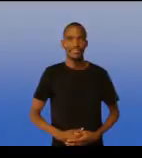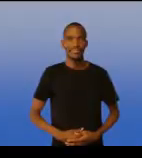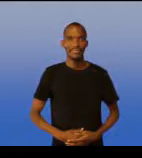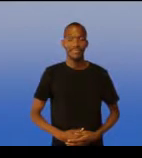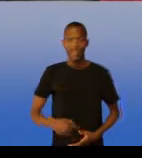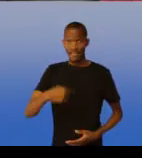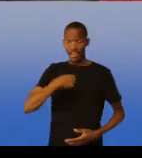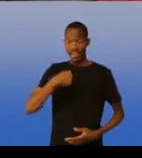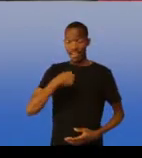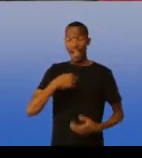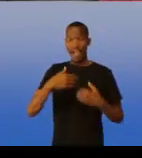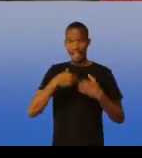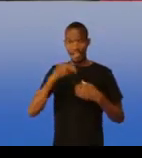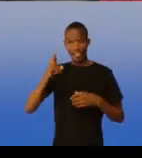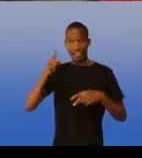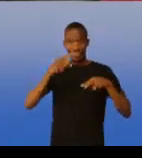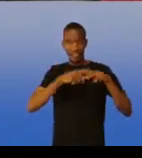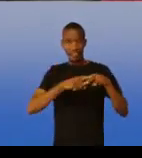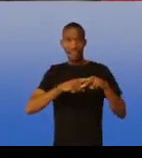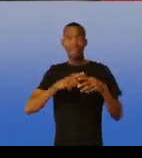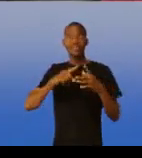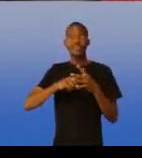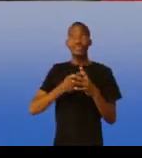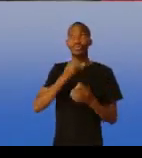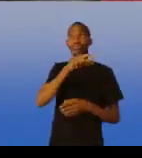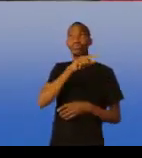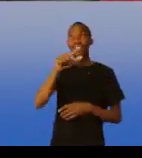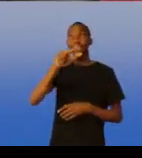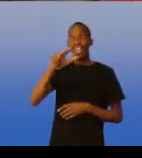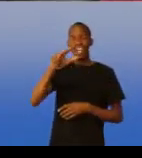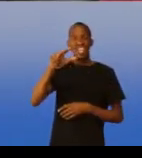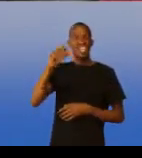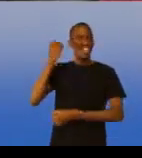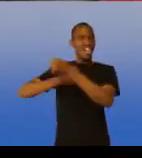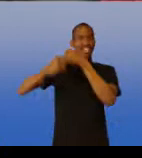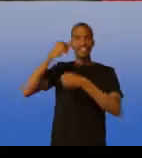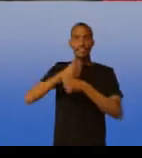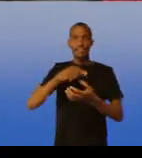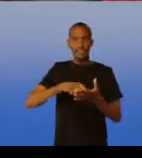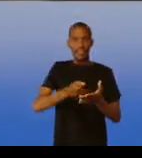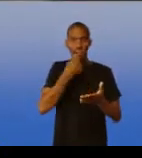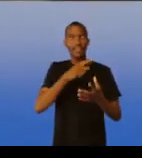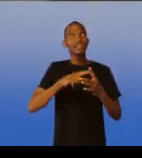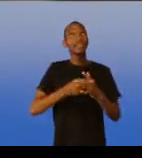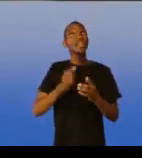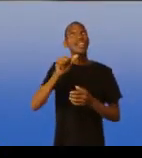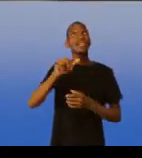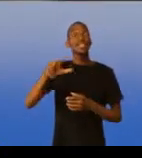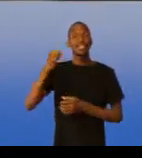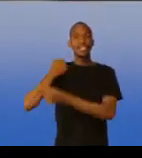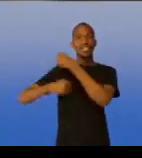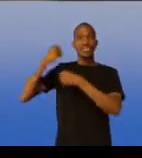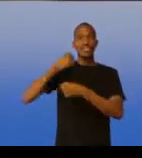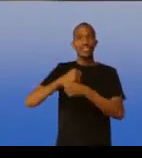I've been living with HIV since birth, so for the past 23 years. And I've been on treatment for the past 13 years. To this day,